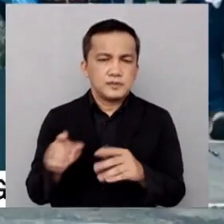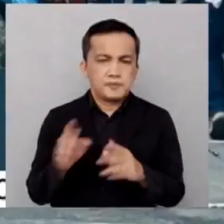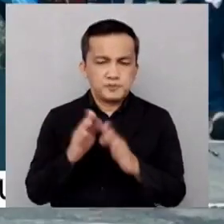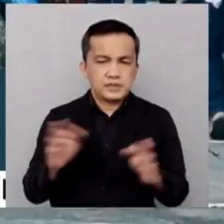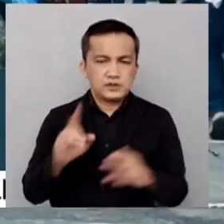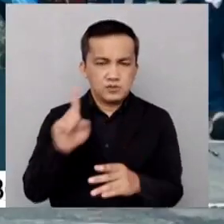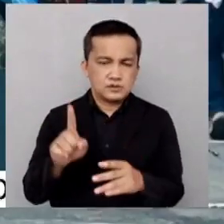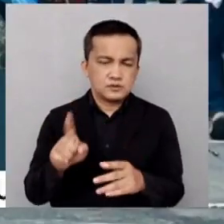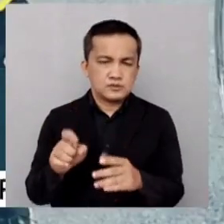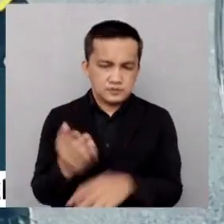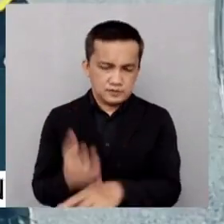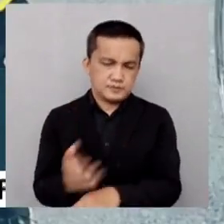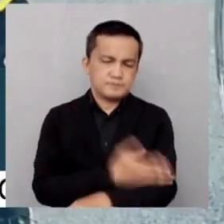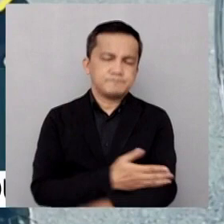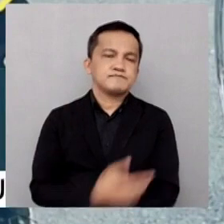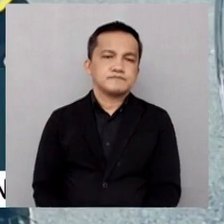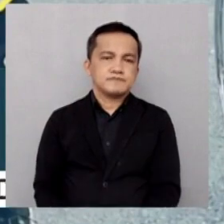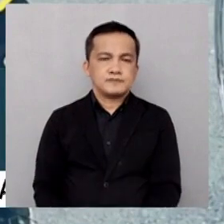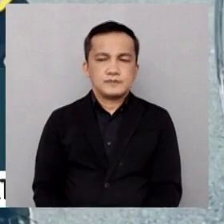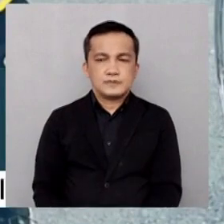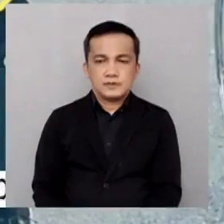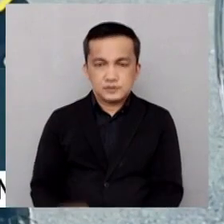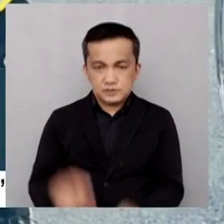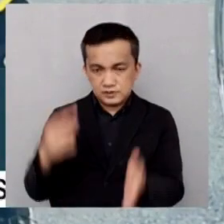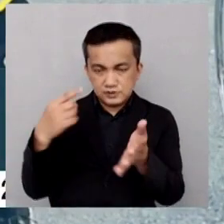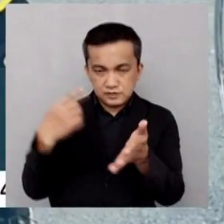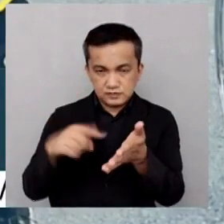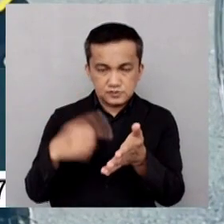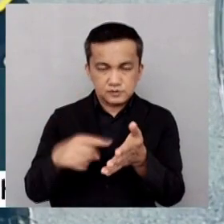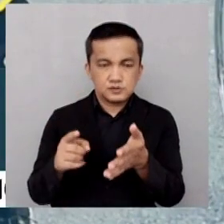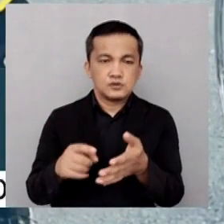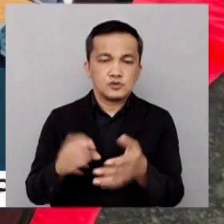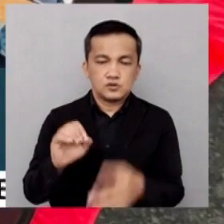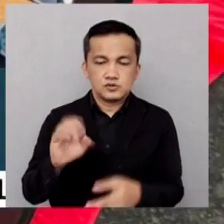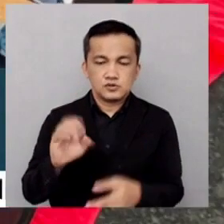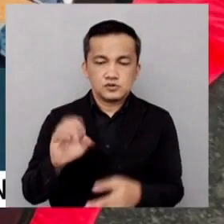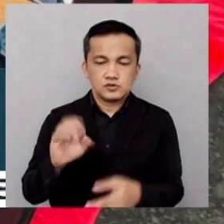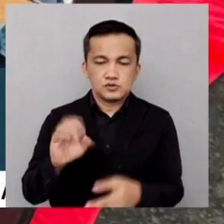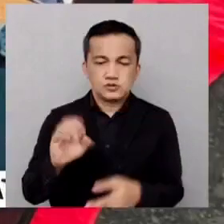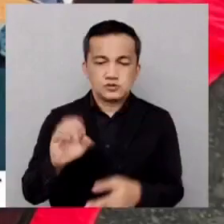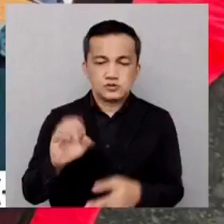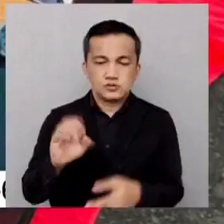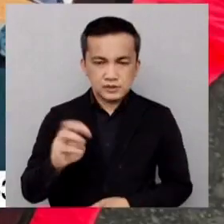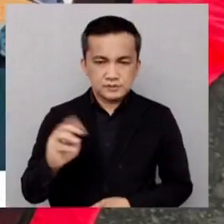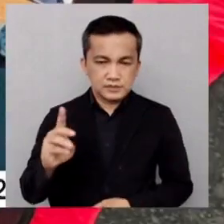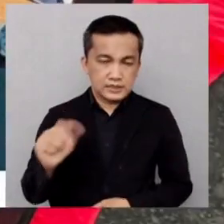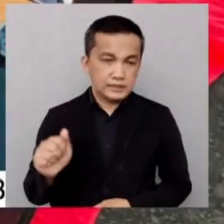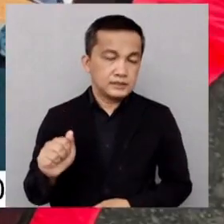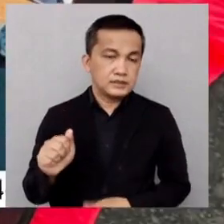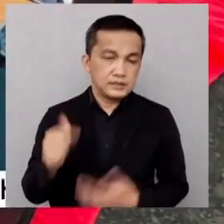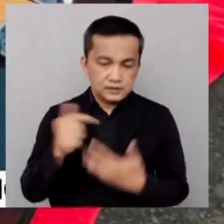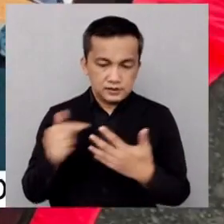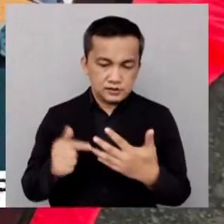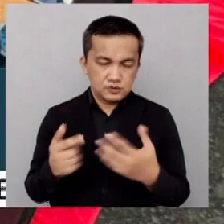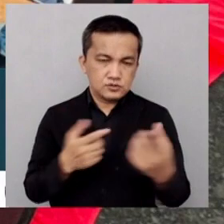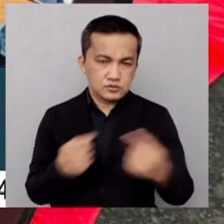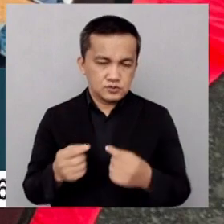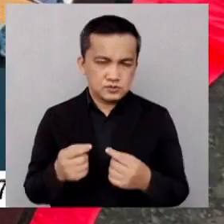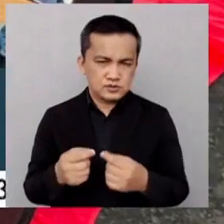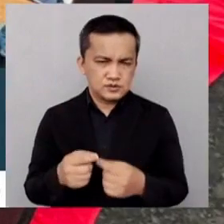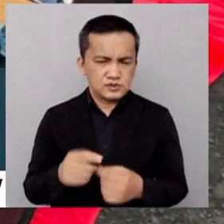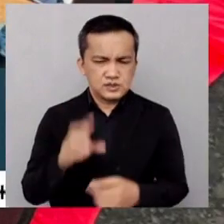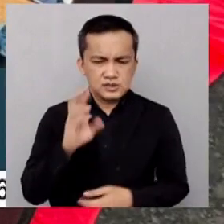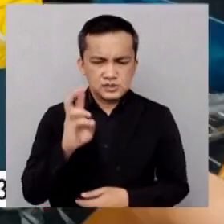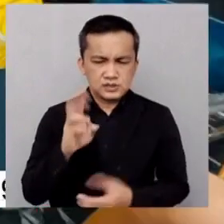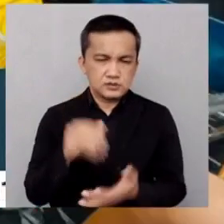be improved. In a study conducted by the OCD, CIVOX, MMDA, and JICA, an estimated 60,000